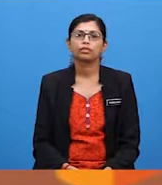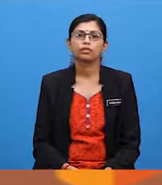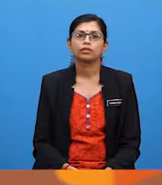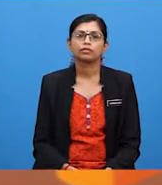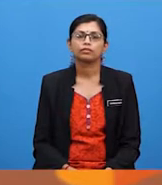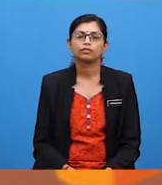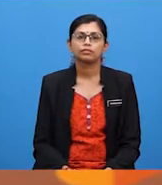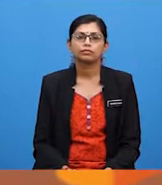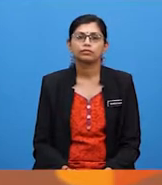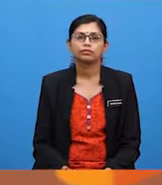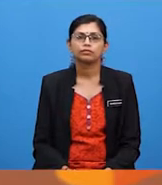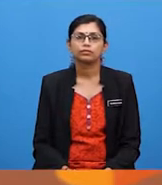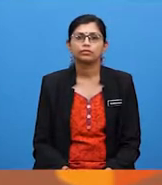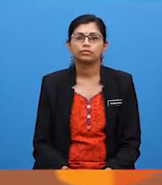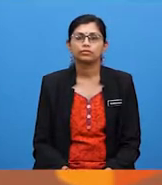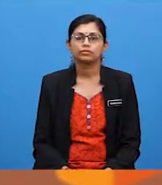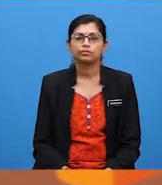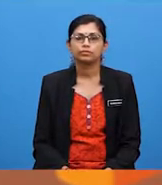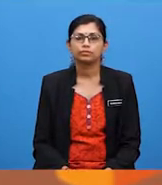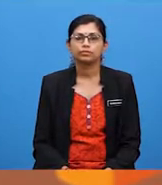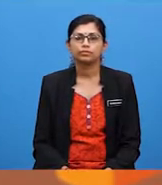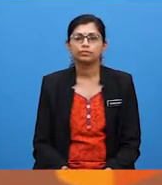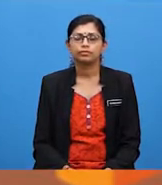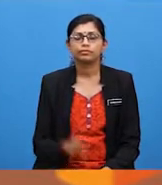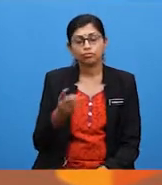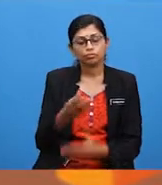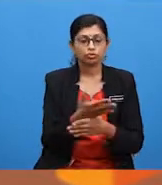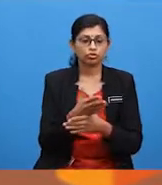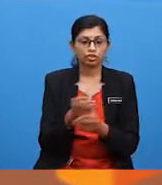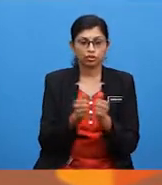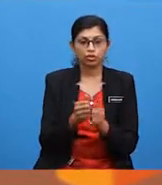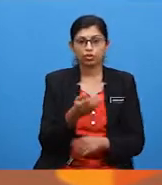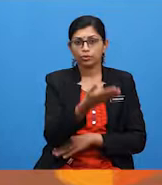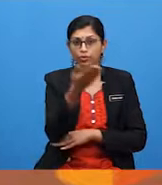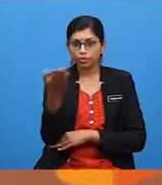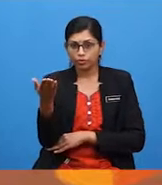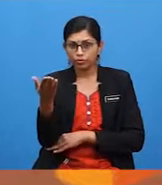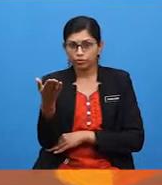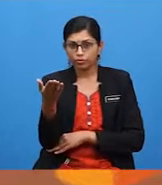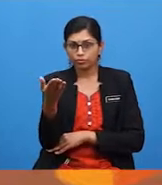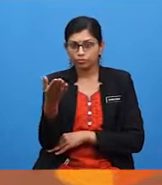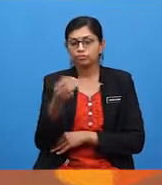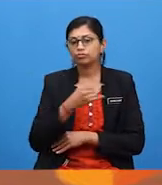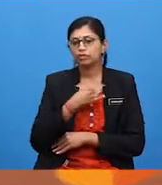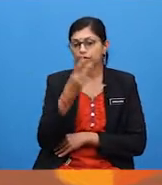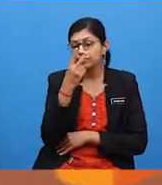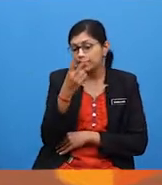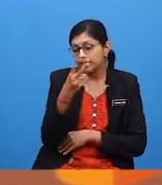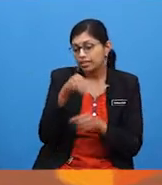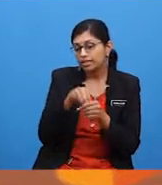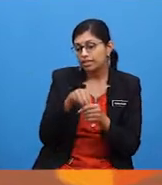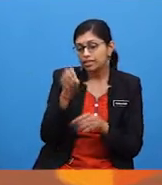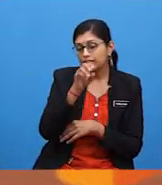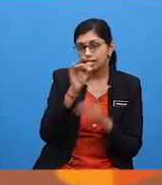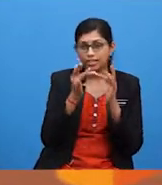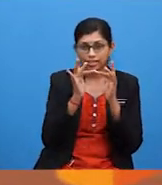Just to share with you, I once came across an interesting question on the internet and I